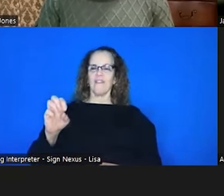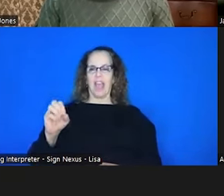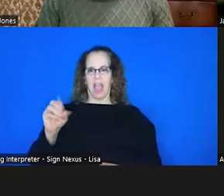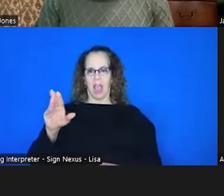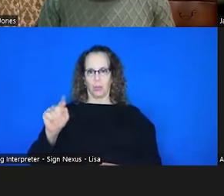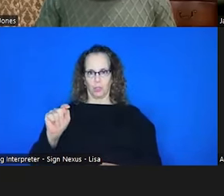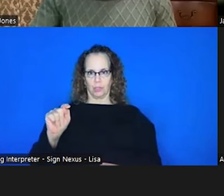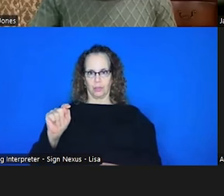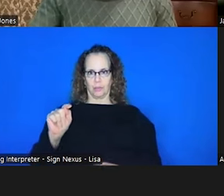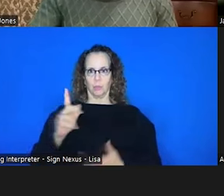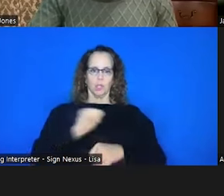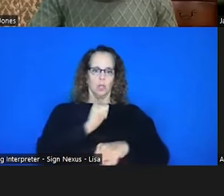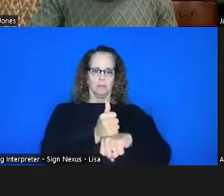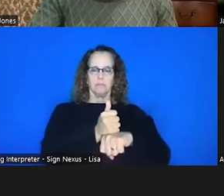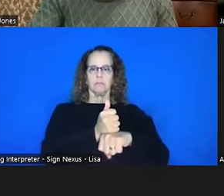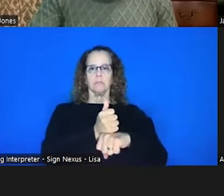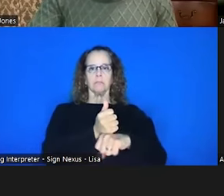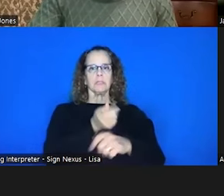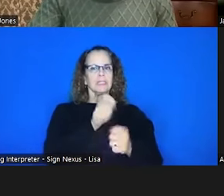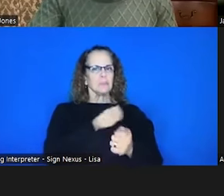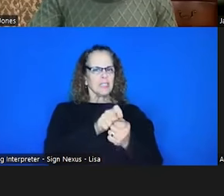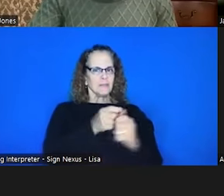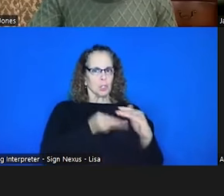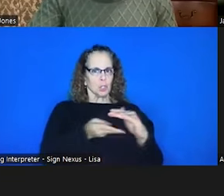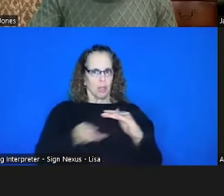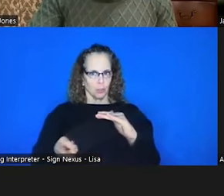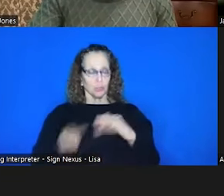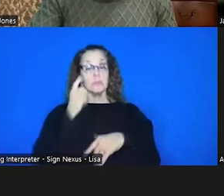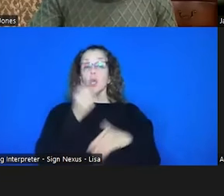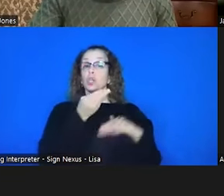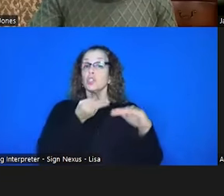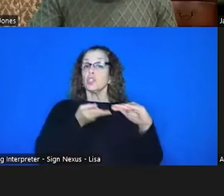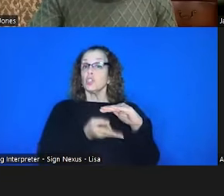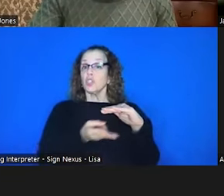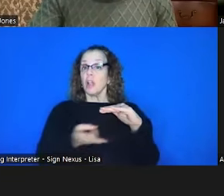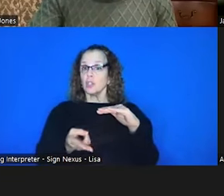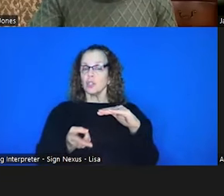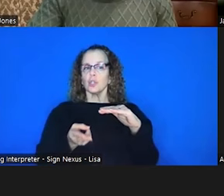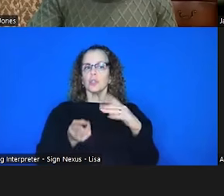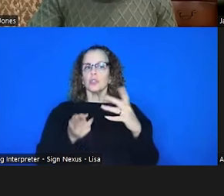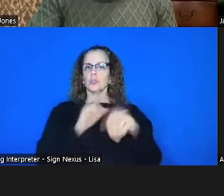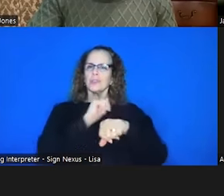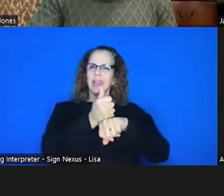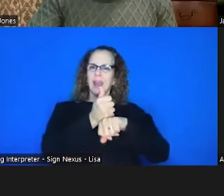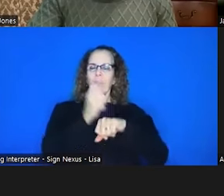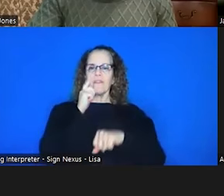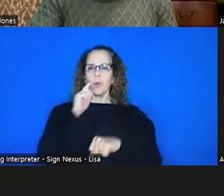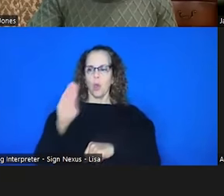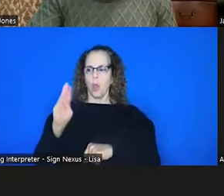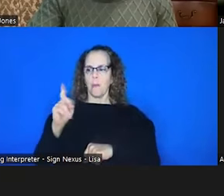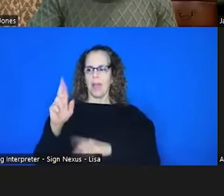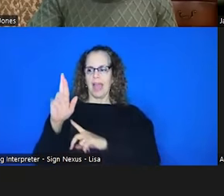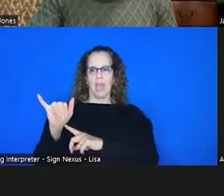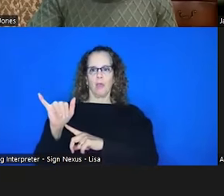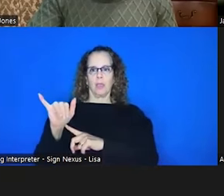shelters, because our shelters weren't built, were built to be sort of binary. People weren't thinking about trans